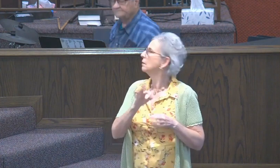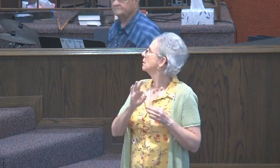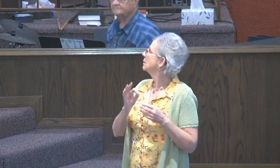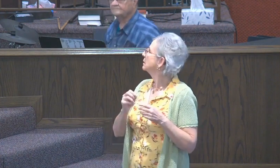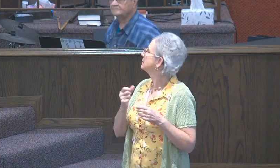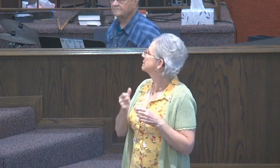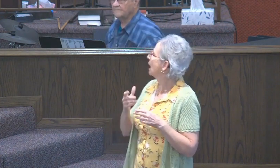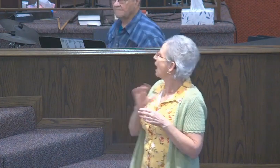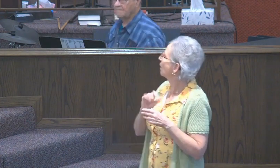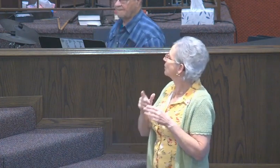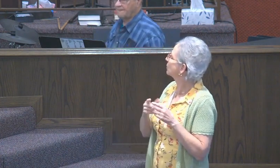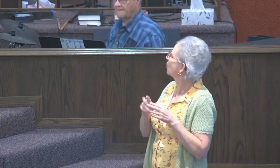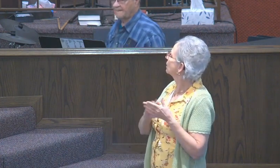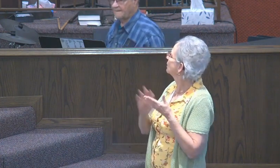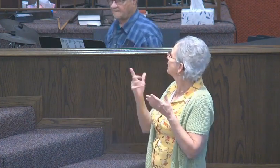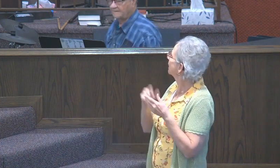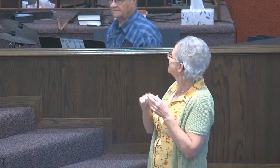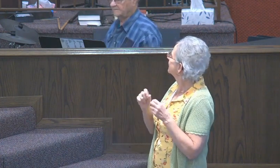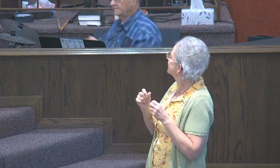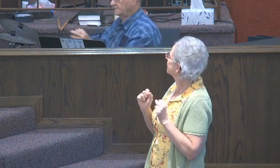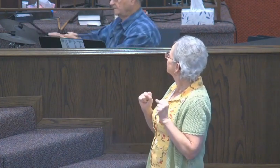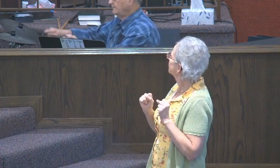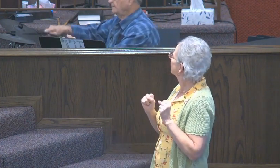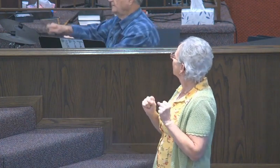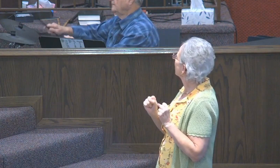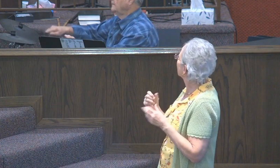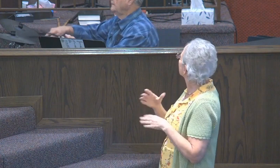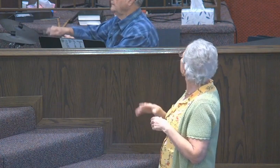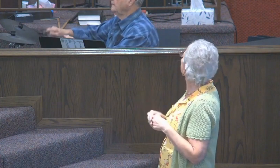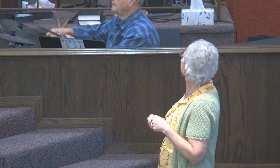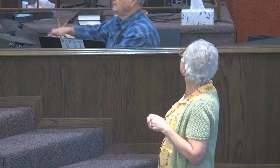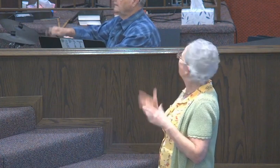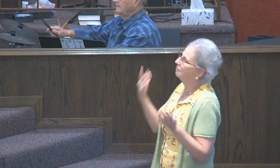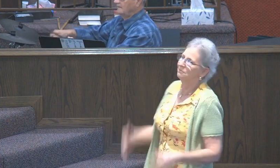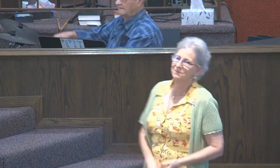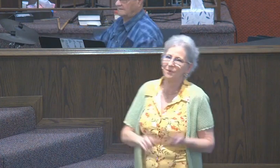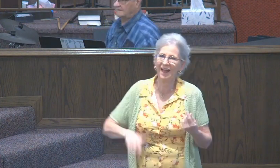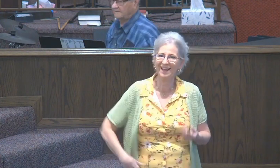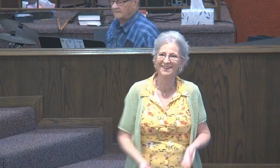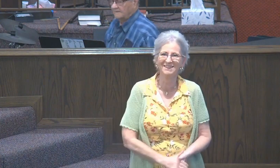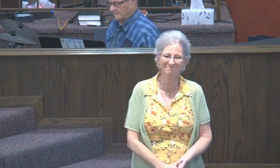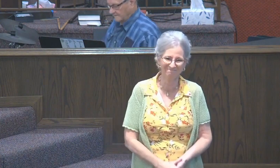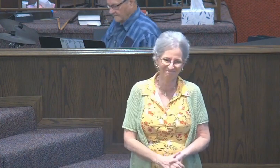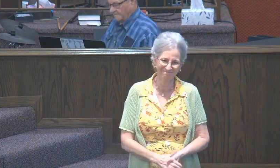the riches of his glorious inheritance in his holy people.